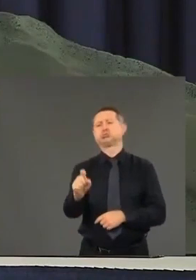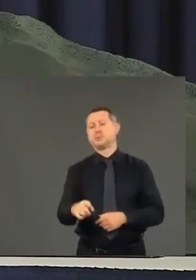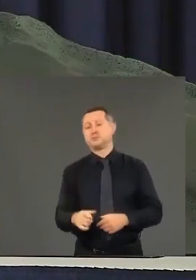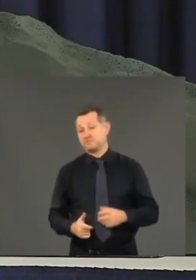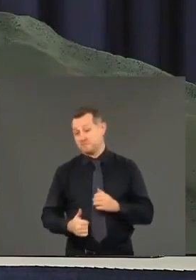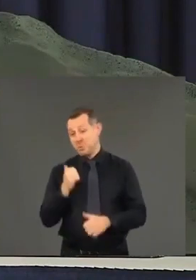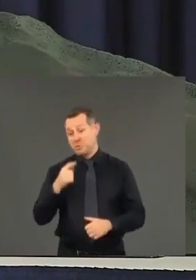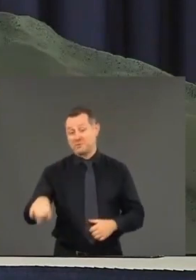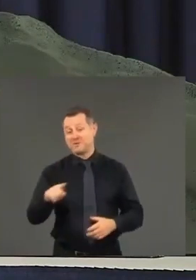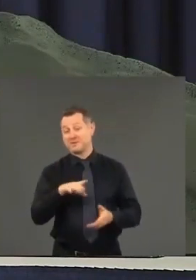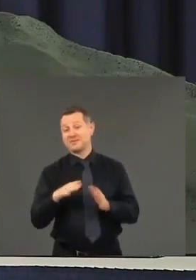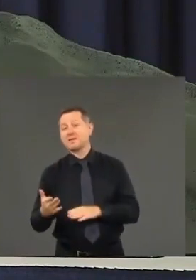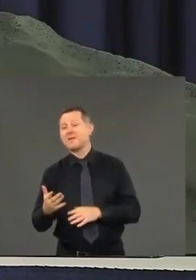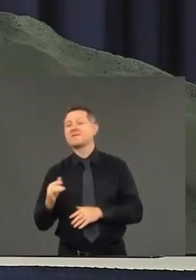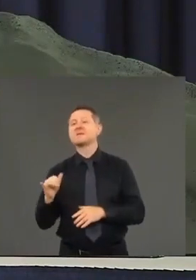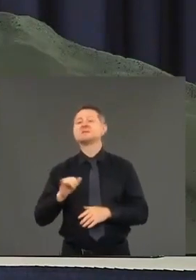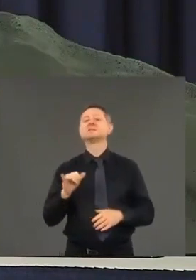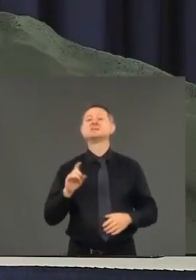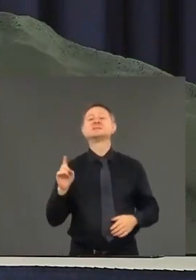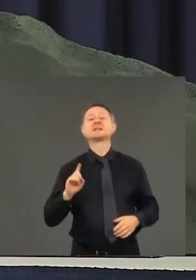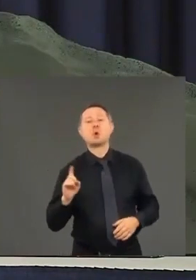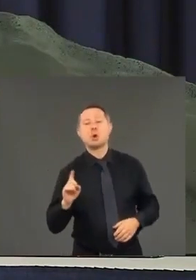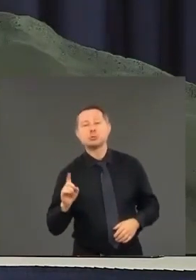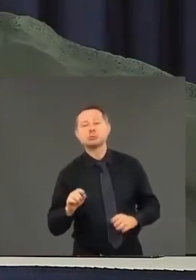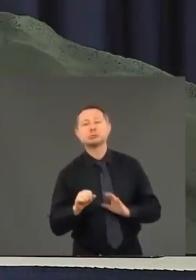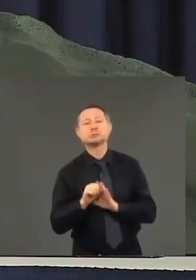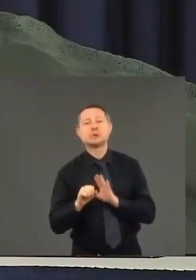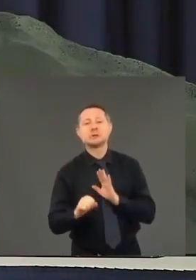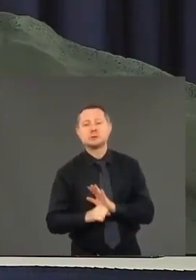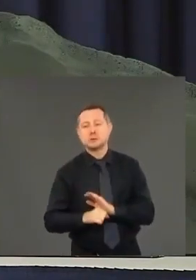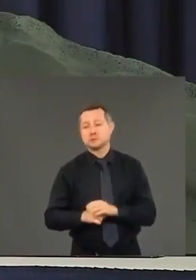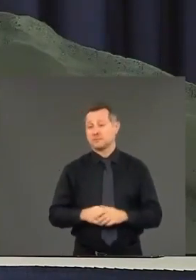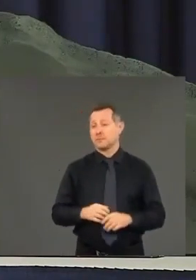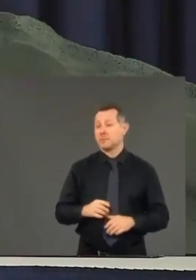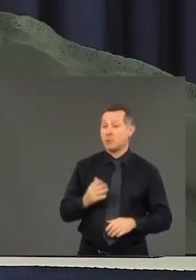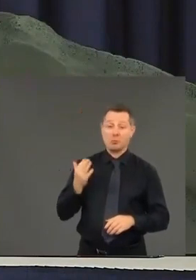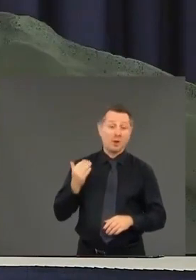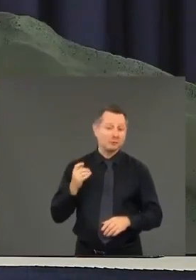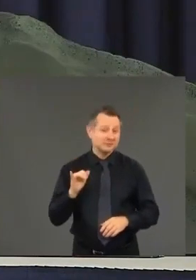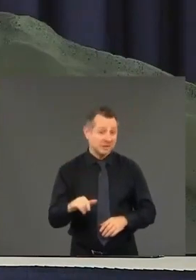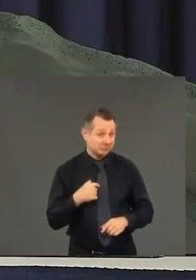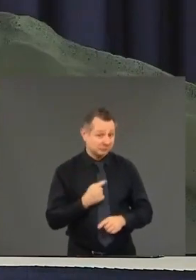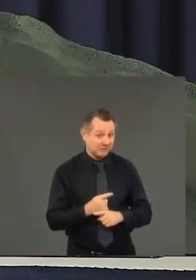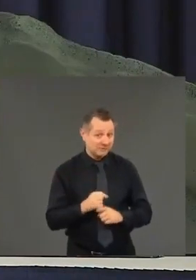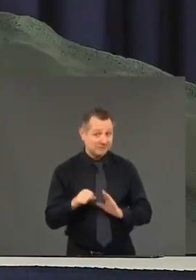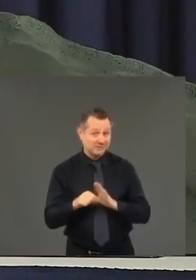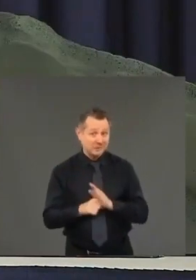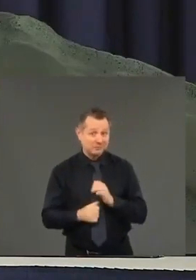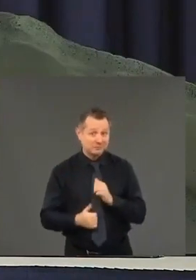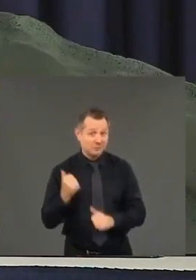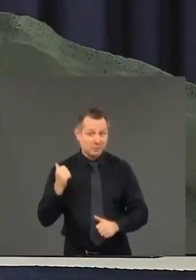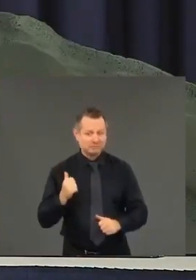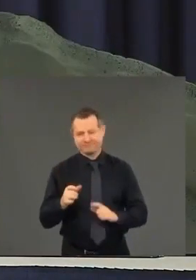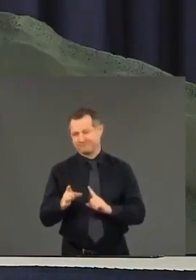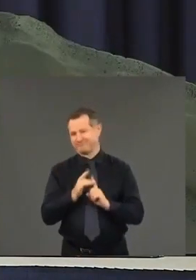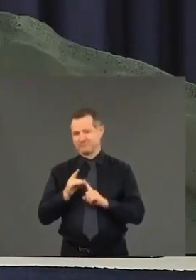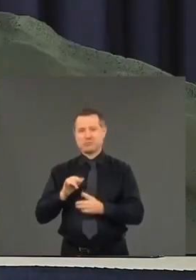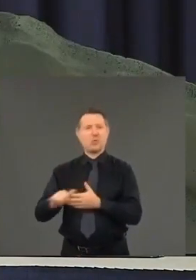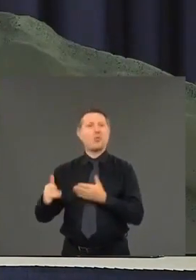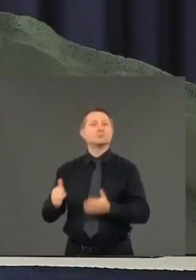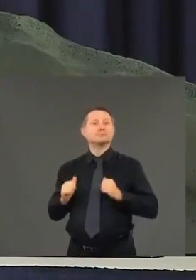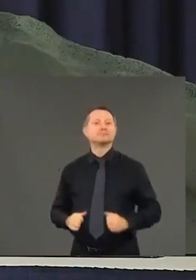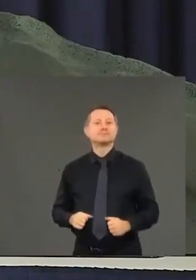were in Democratic states, which was right, because that's the state that had the most COVID cases. And it